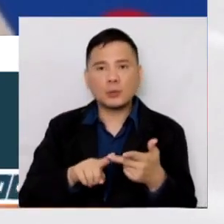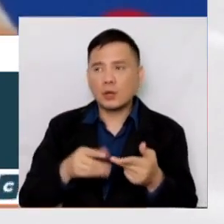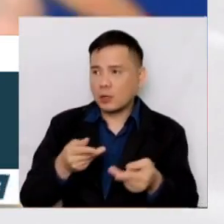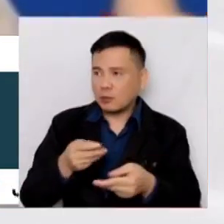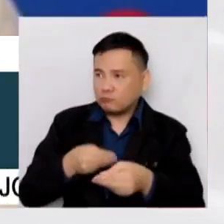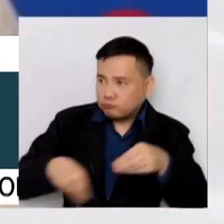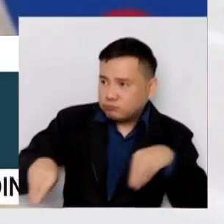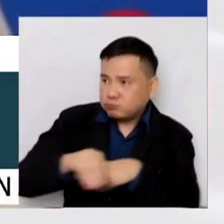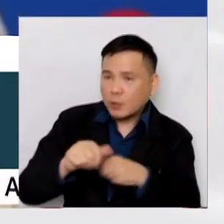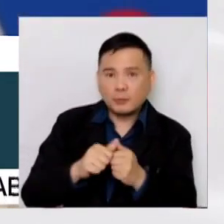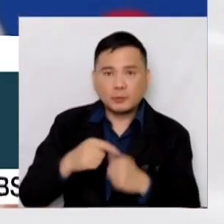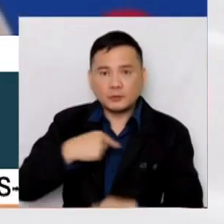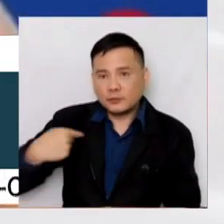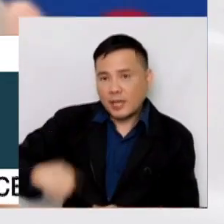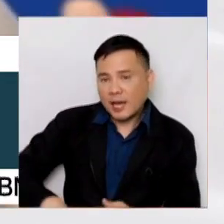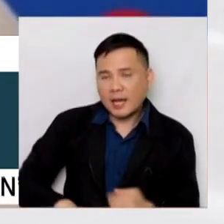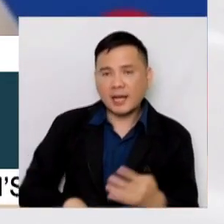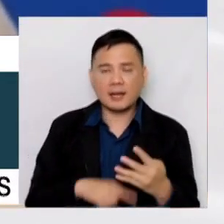to